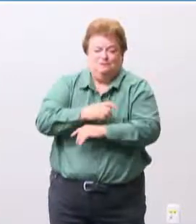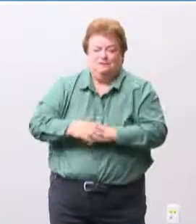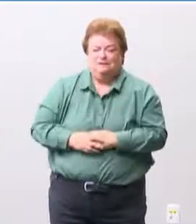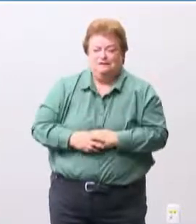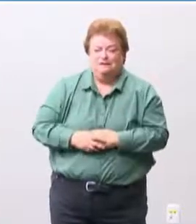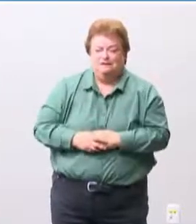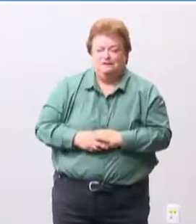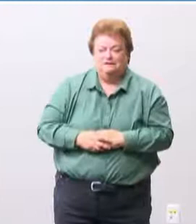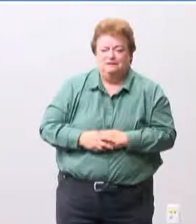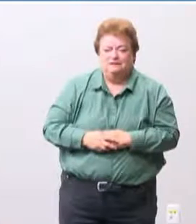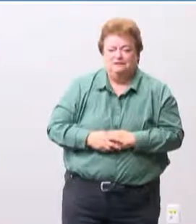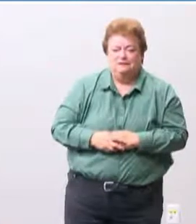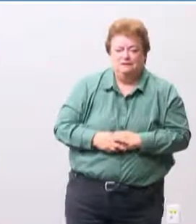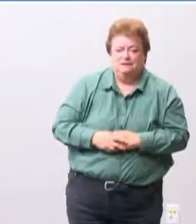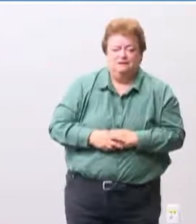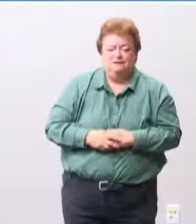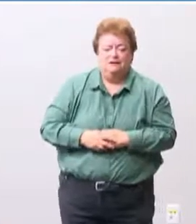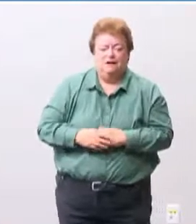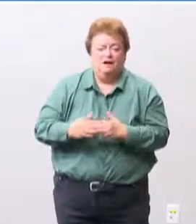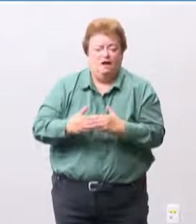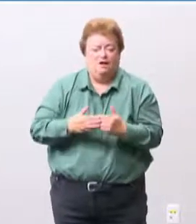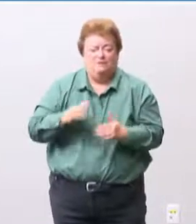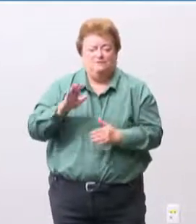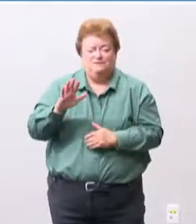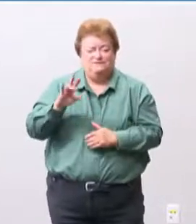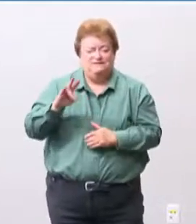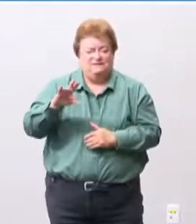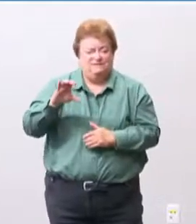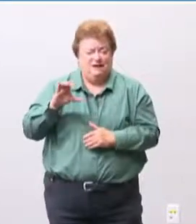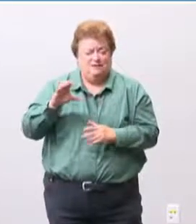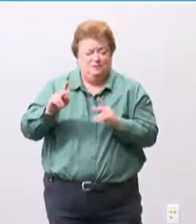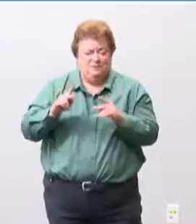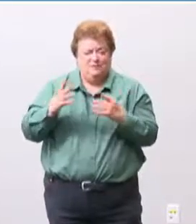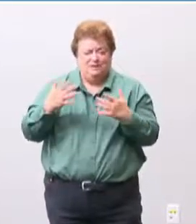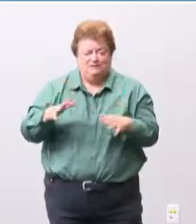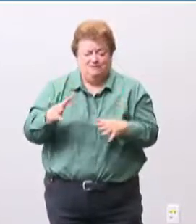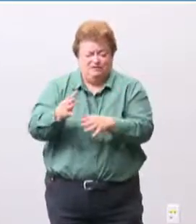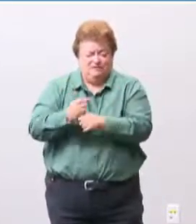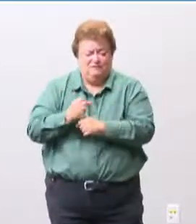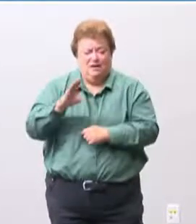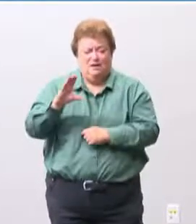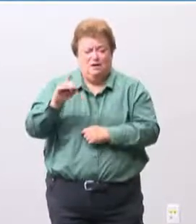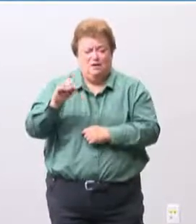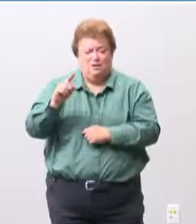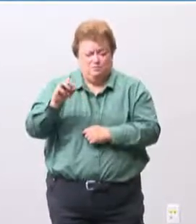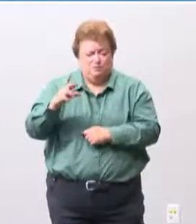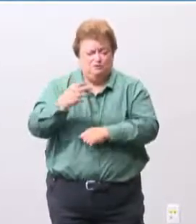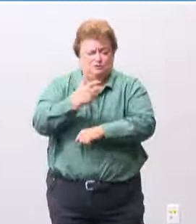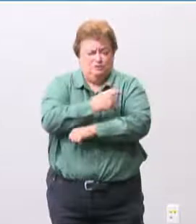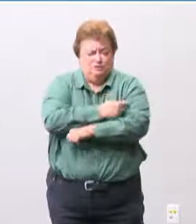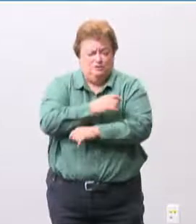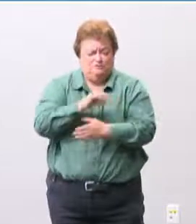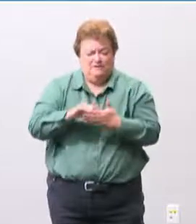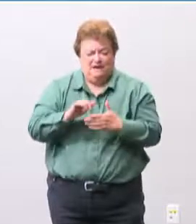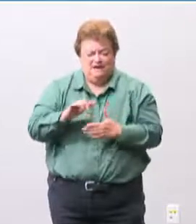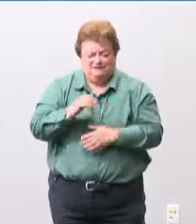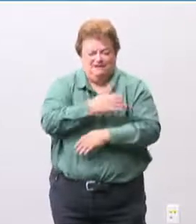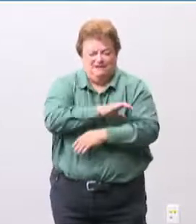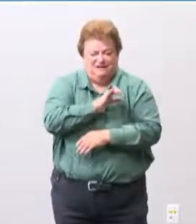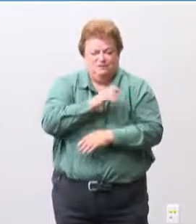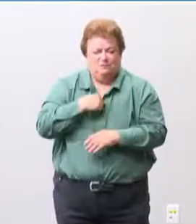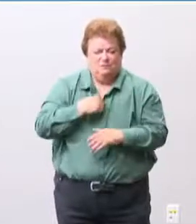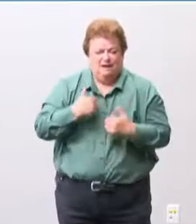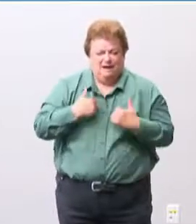vaccine. Close to 5,700 people have received booster doses at clinics we've held with our